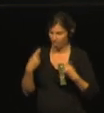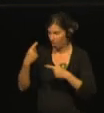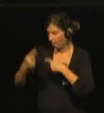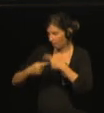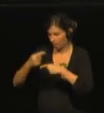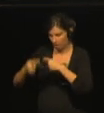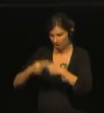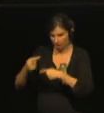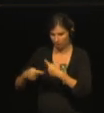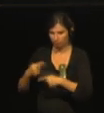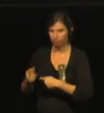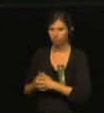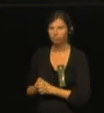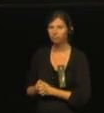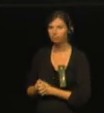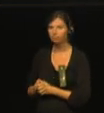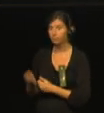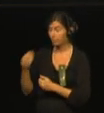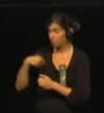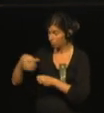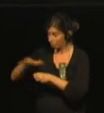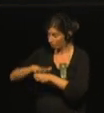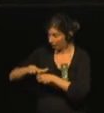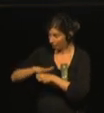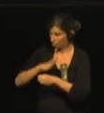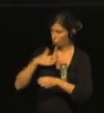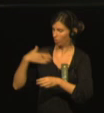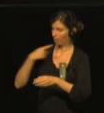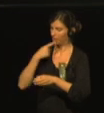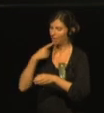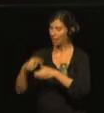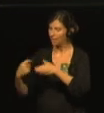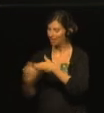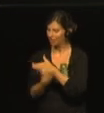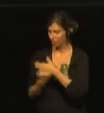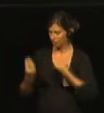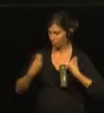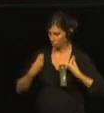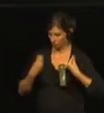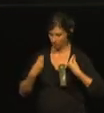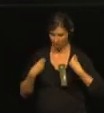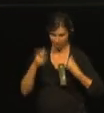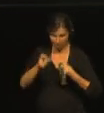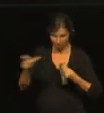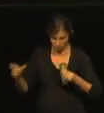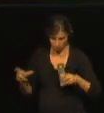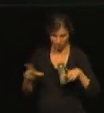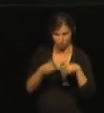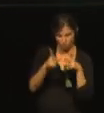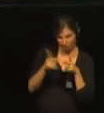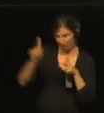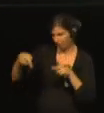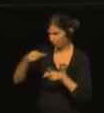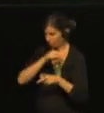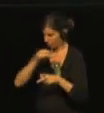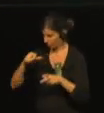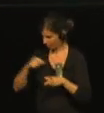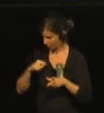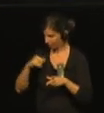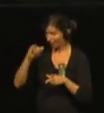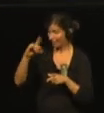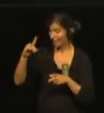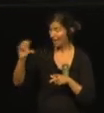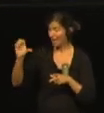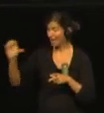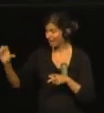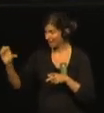with people's participation in social and private life. And in the IDEE, there is a whole list of